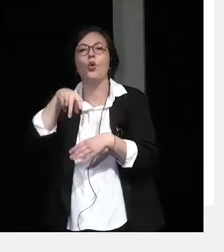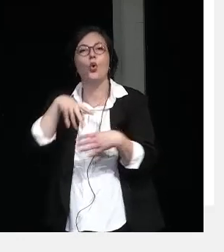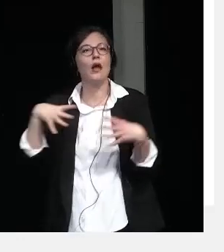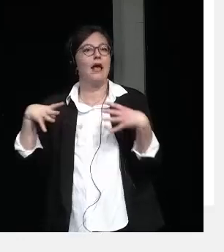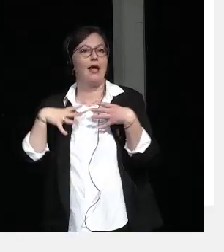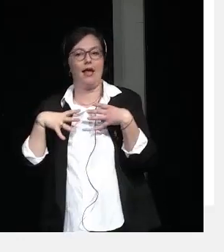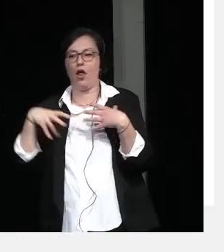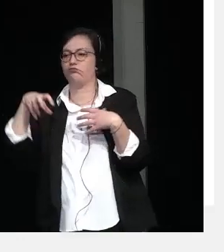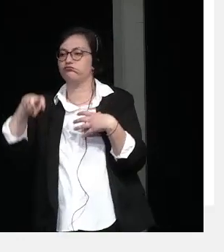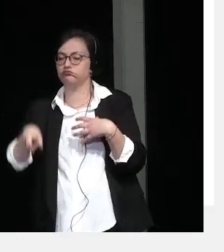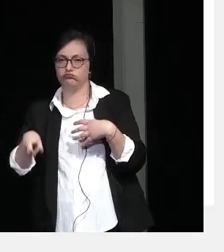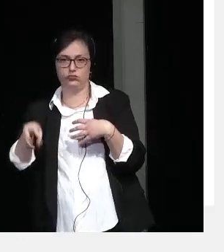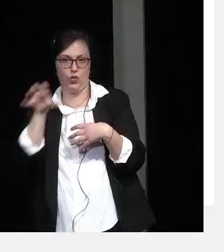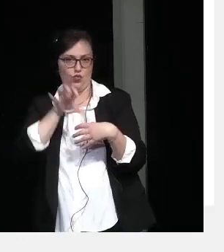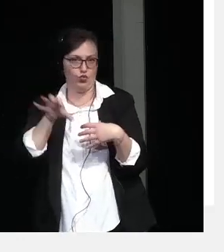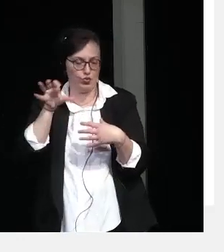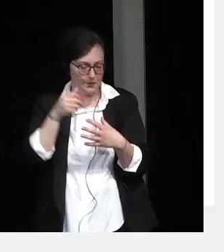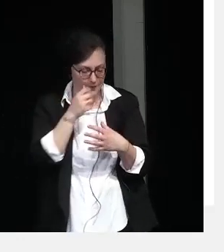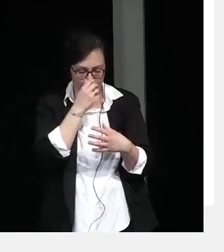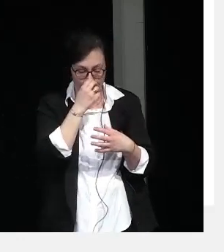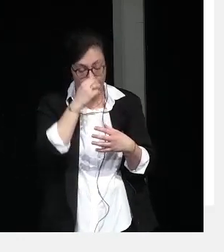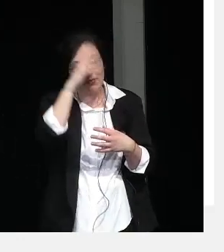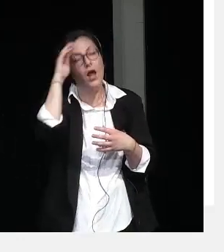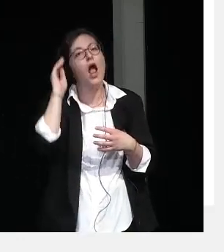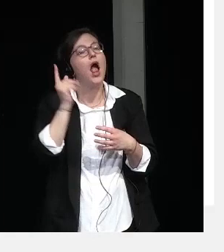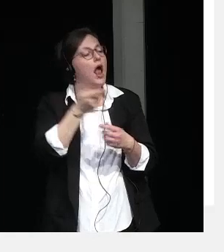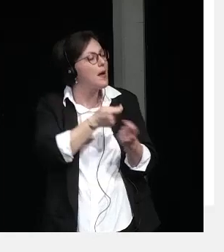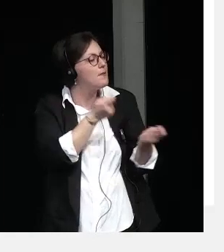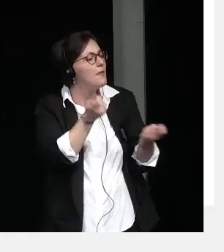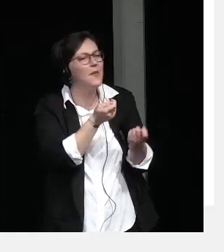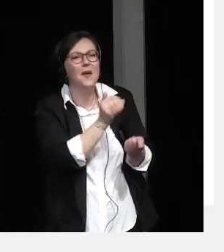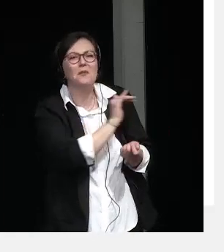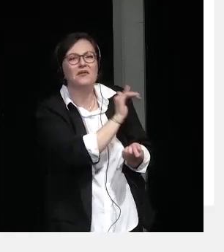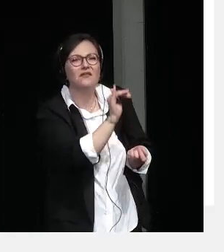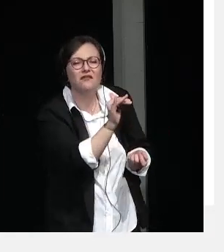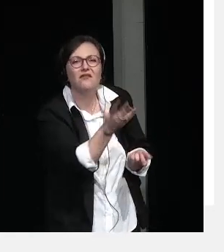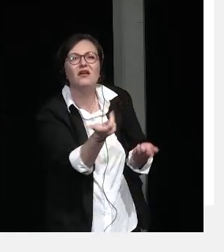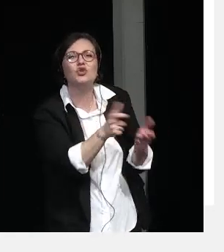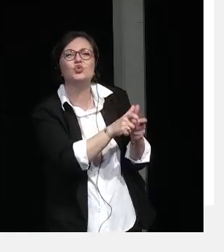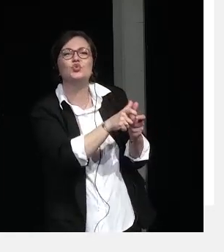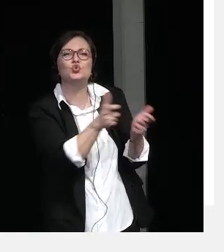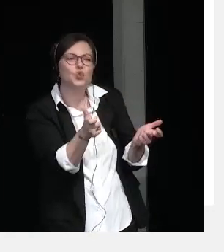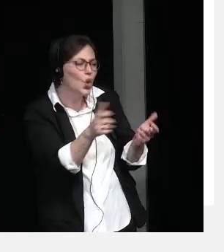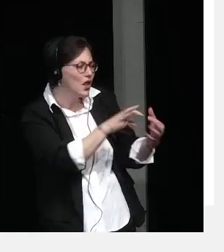collaboratively to create such spaces with different expertises?